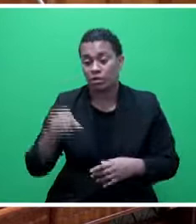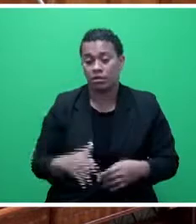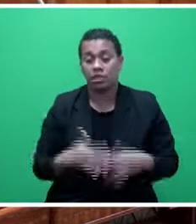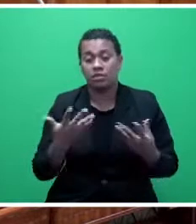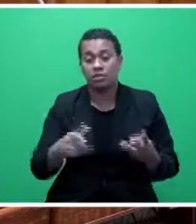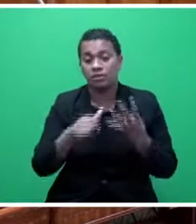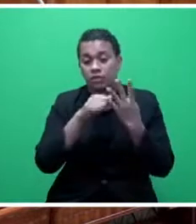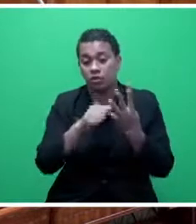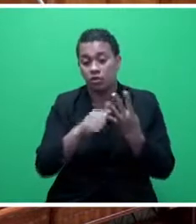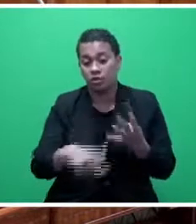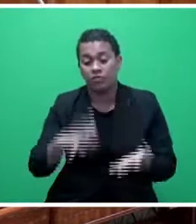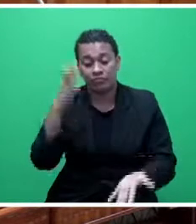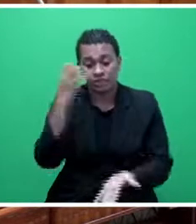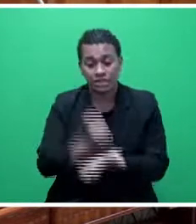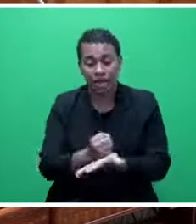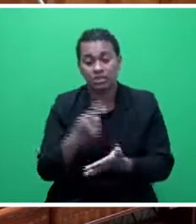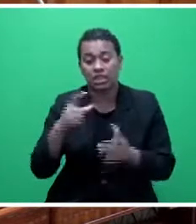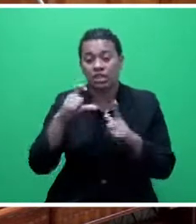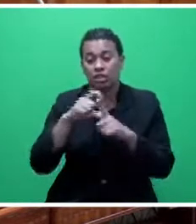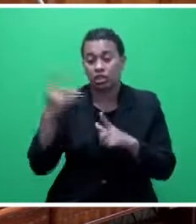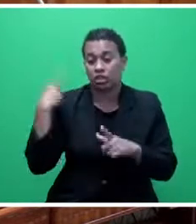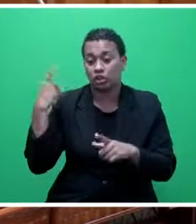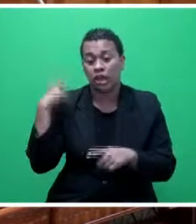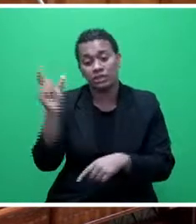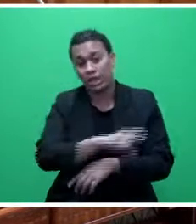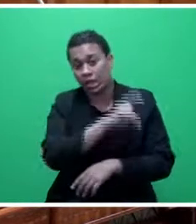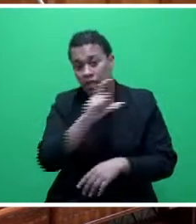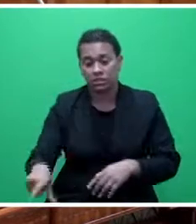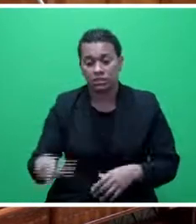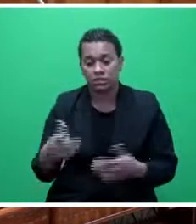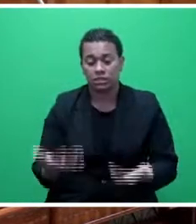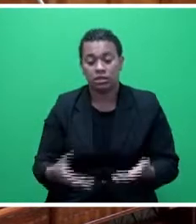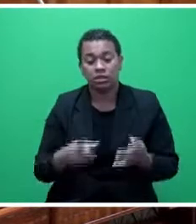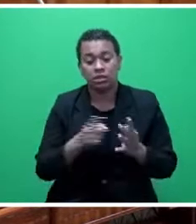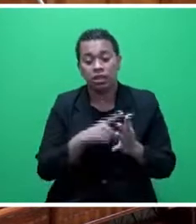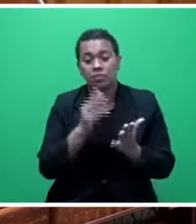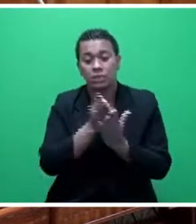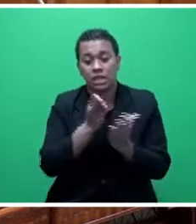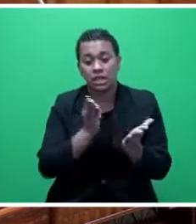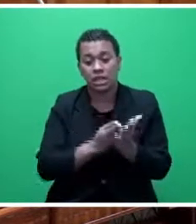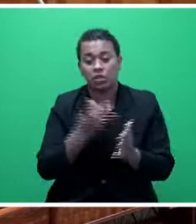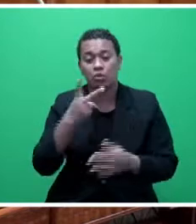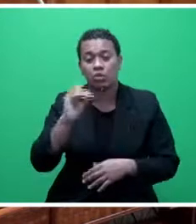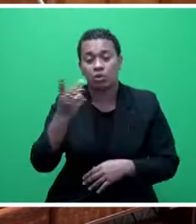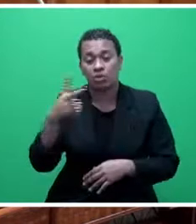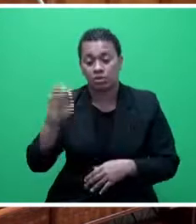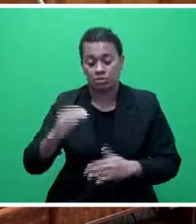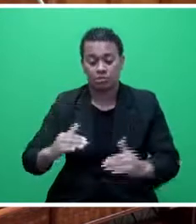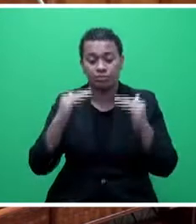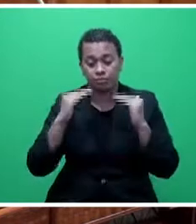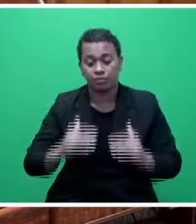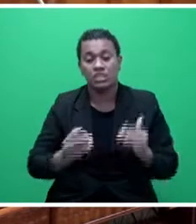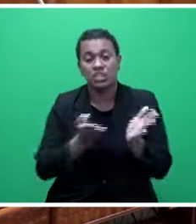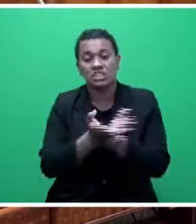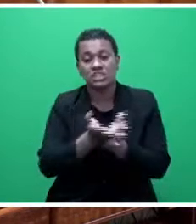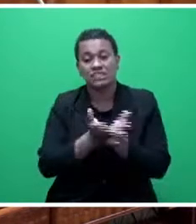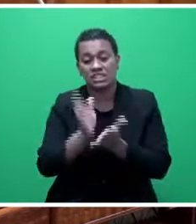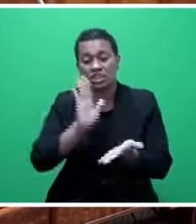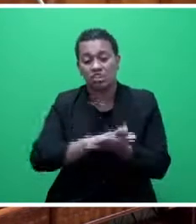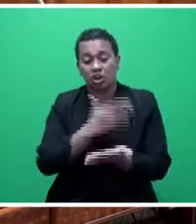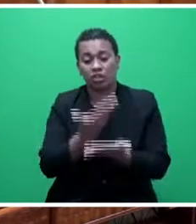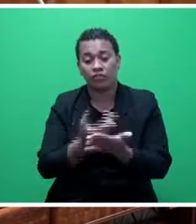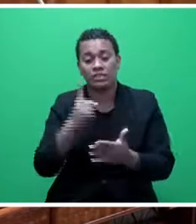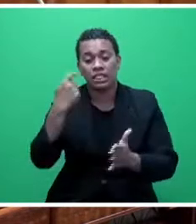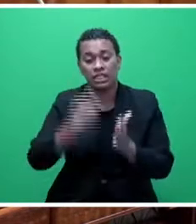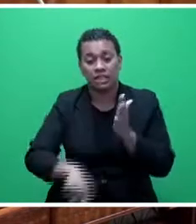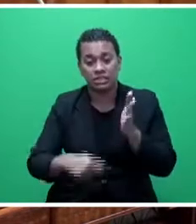Stamp Duties Repeal Bill 2020. 5. Service Turnover Tax